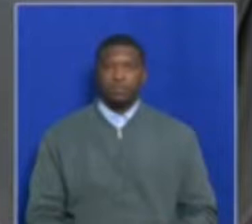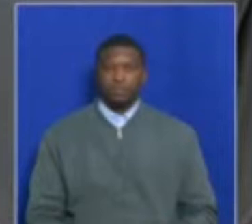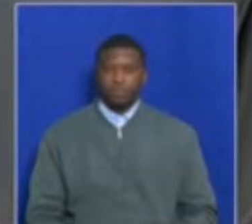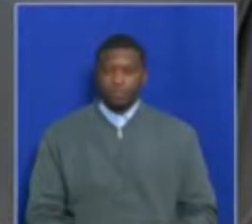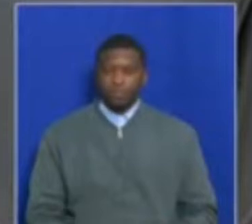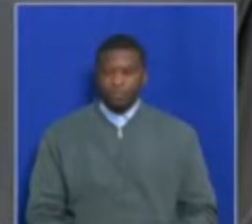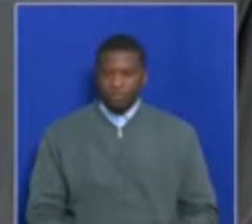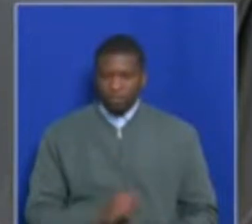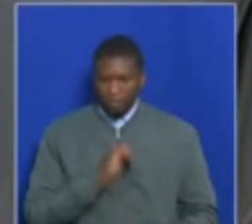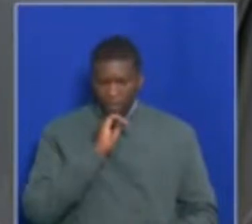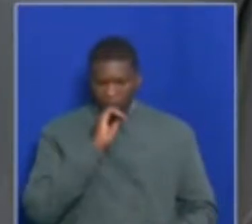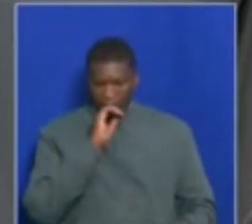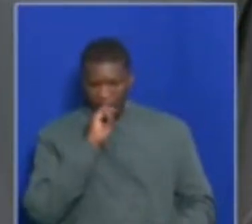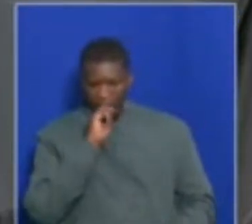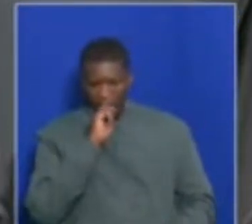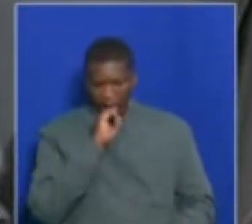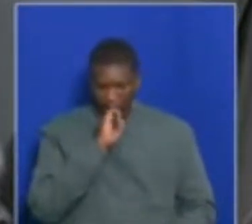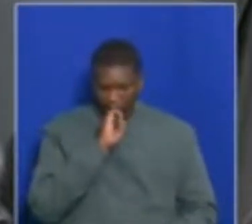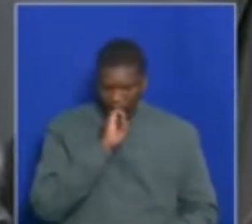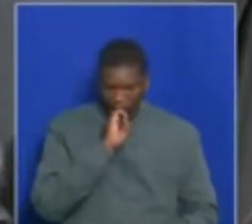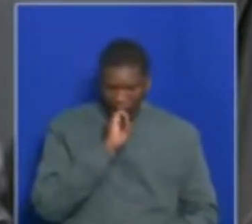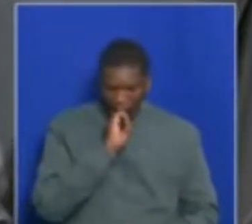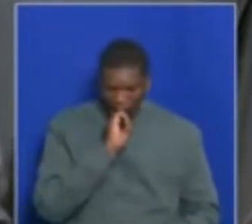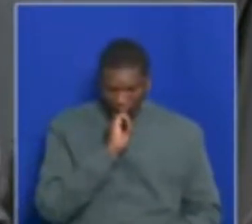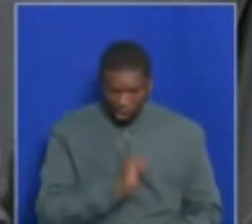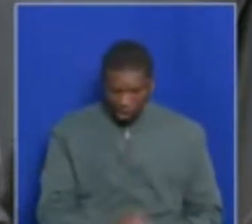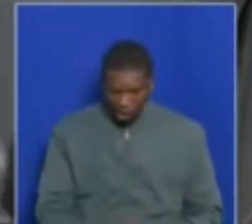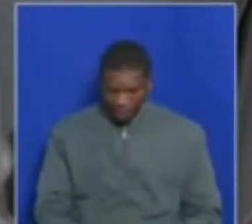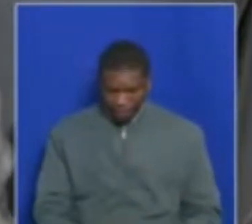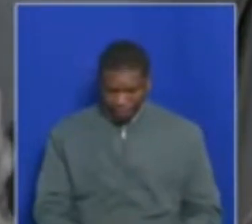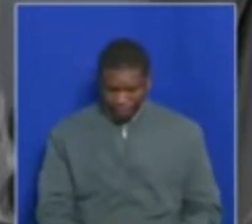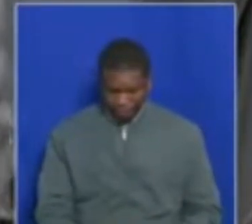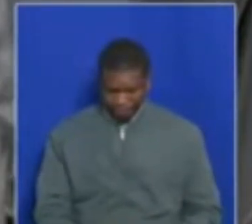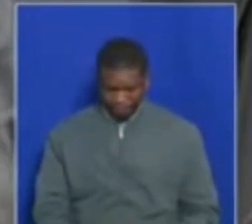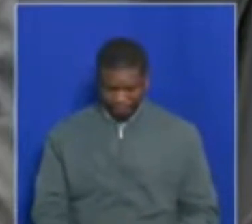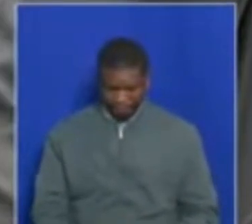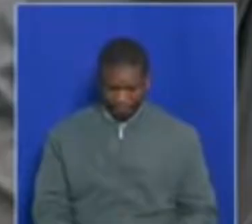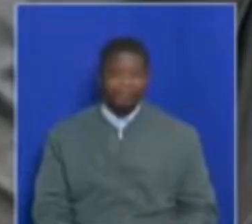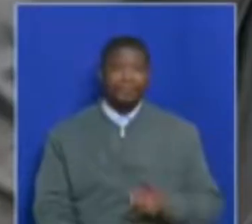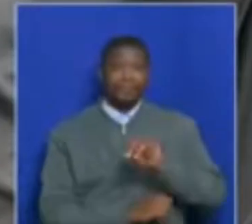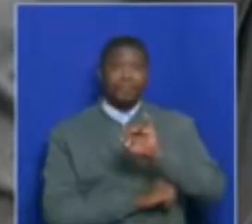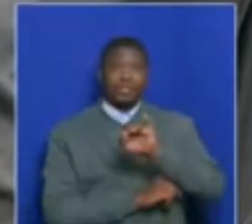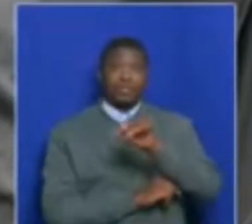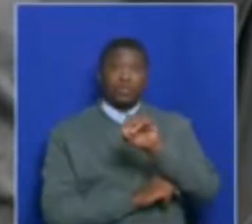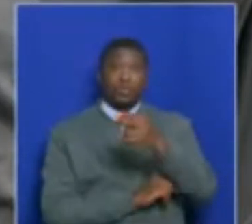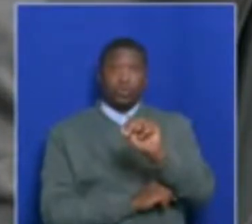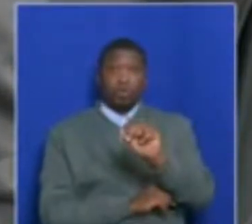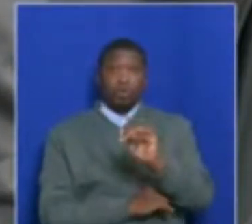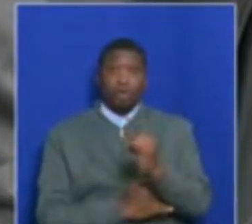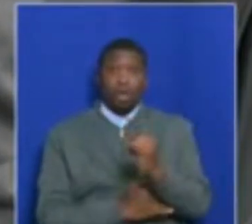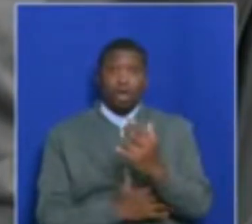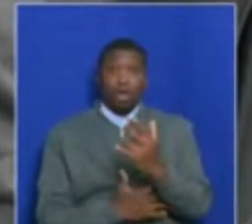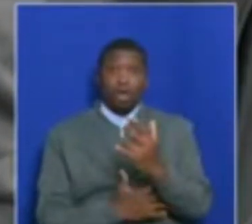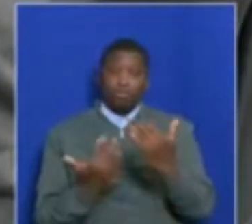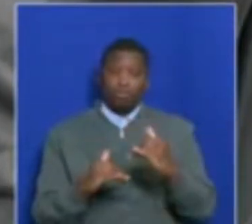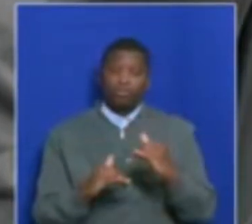Mr. John, what remains is your conclusions from page